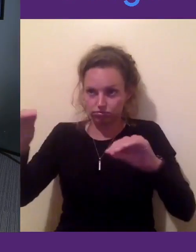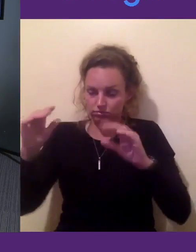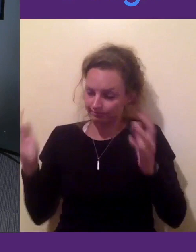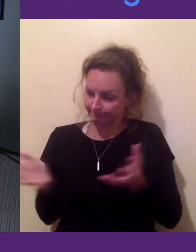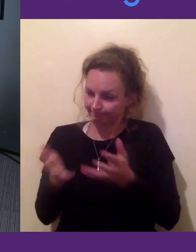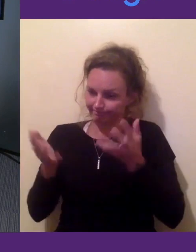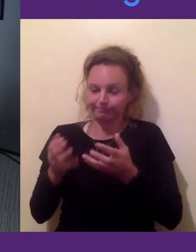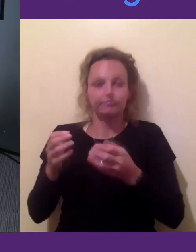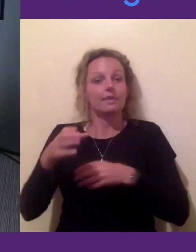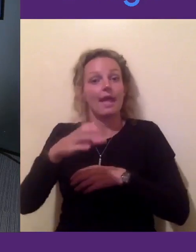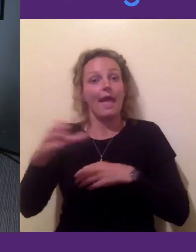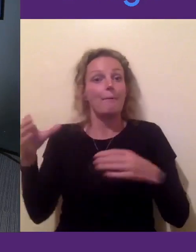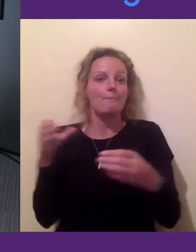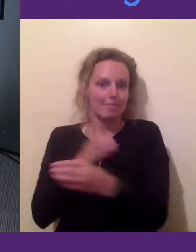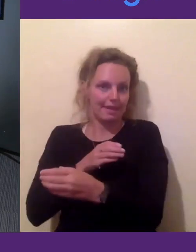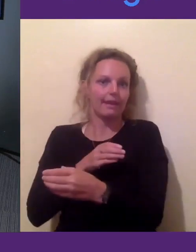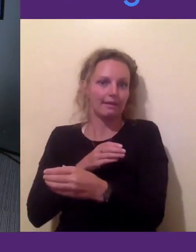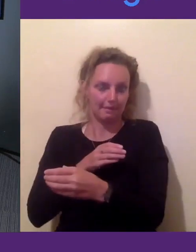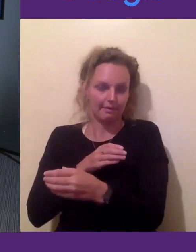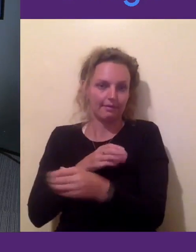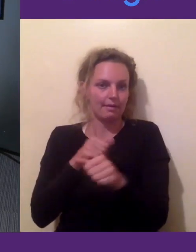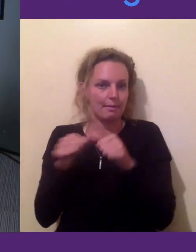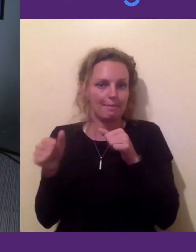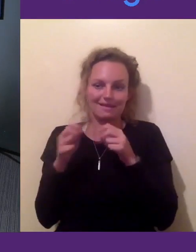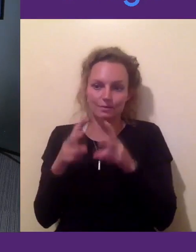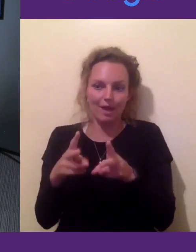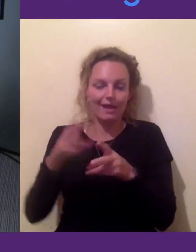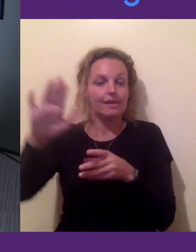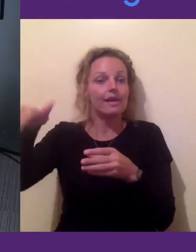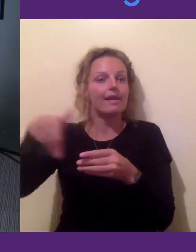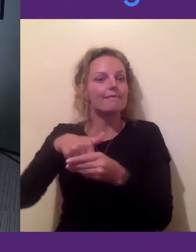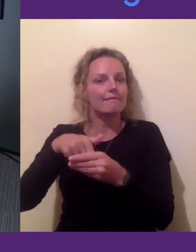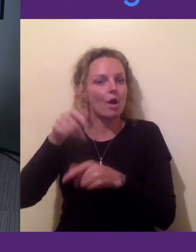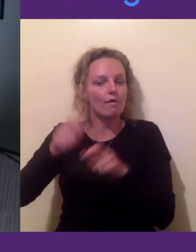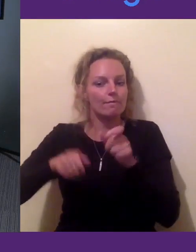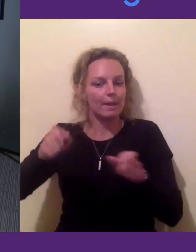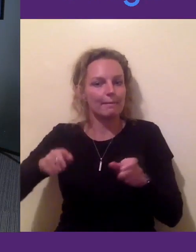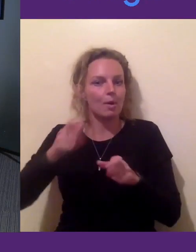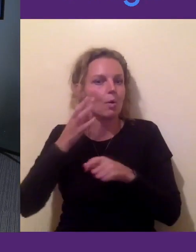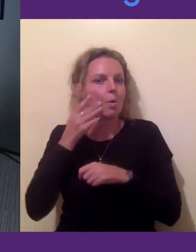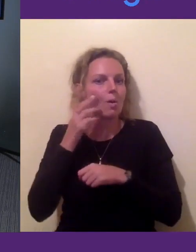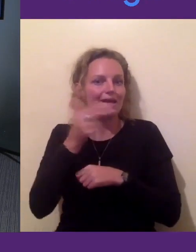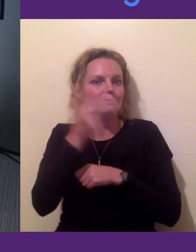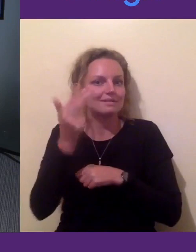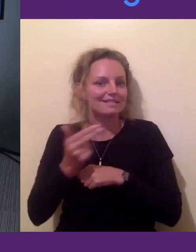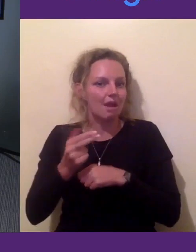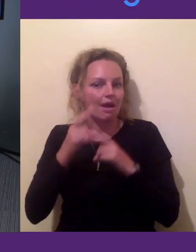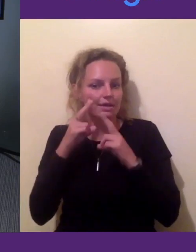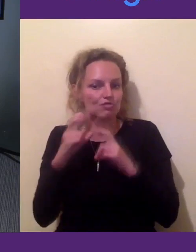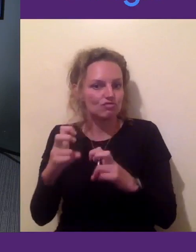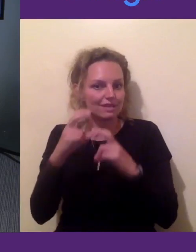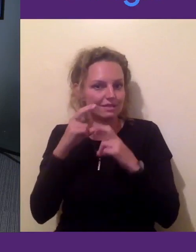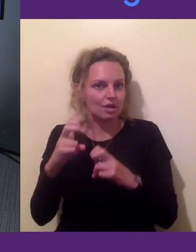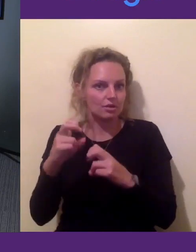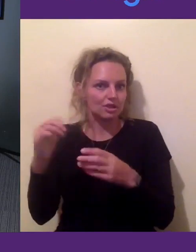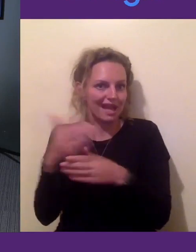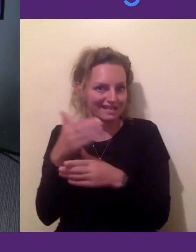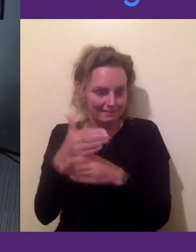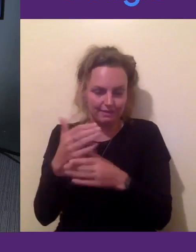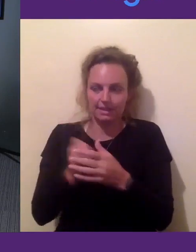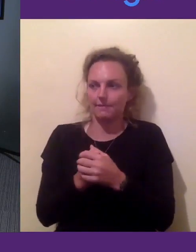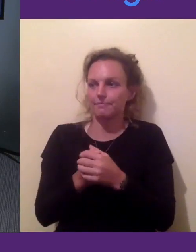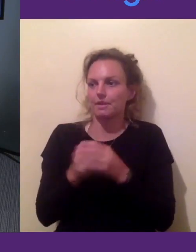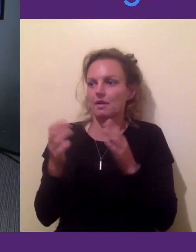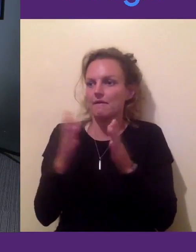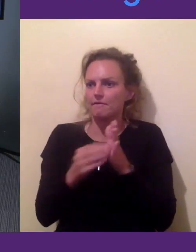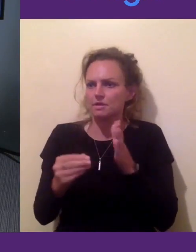my opinion, is to involve people in your kind of design research activity. So look at, how do we, if you're running